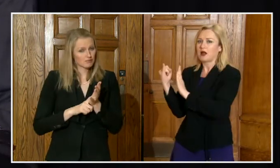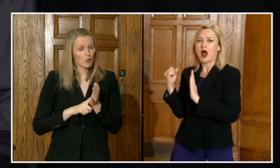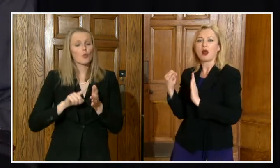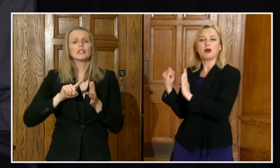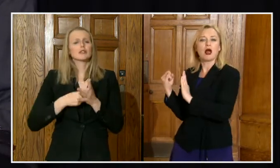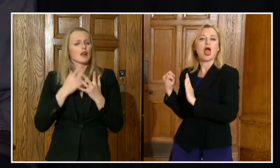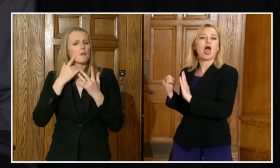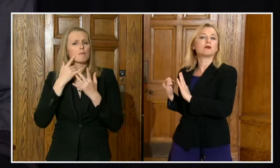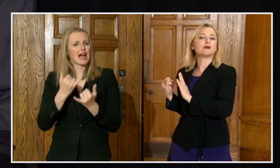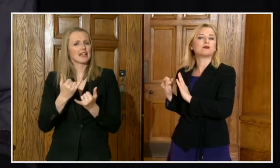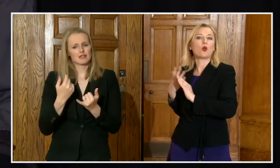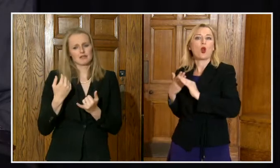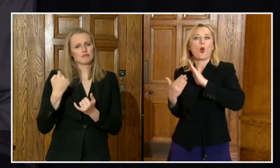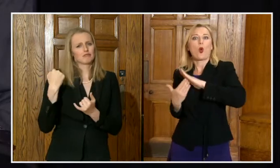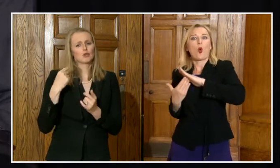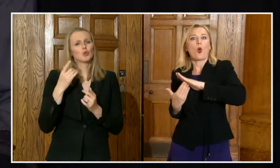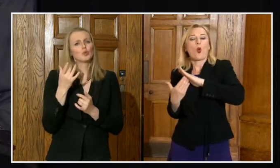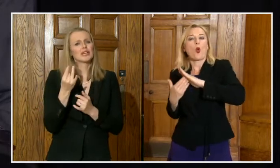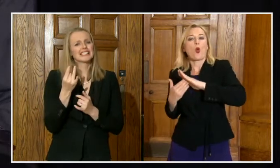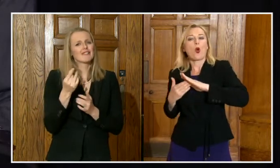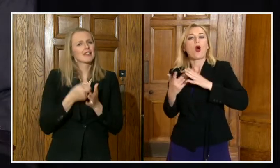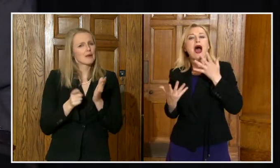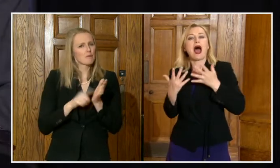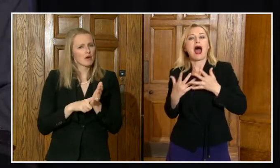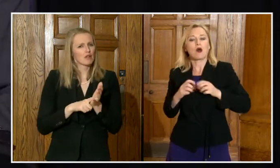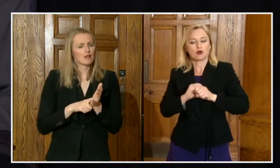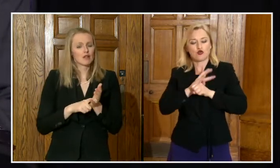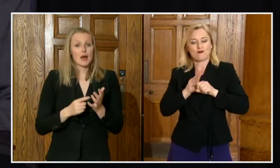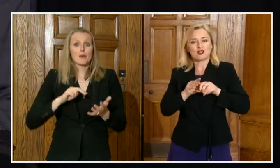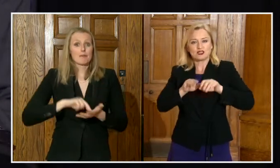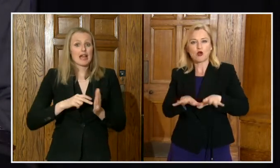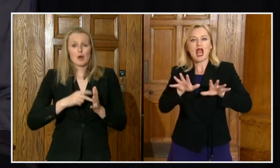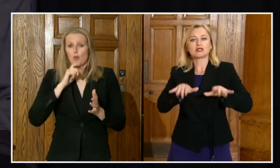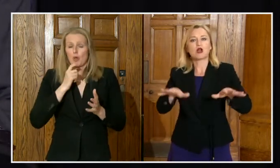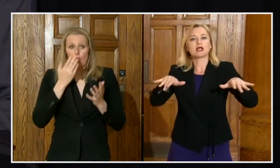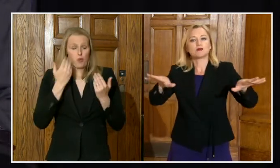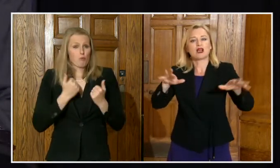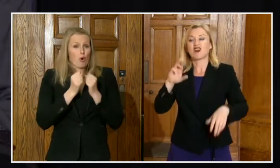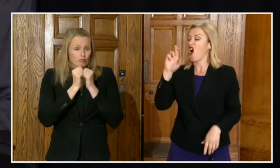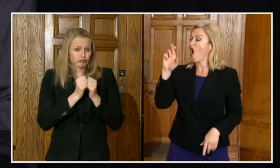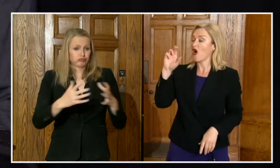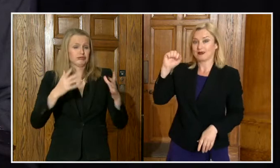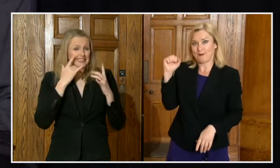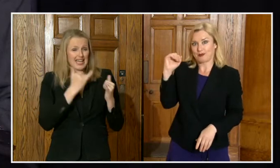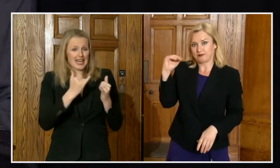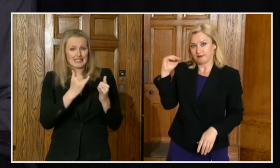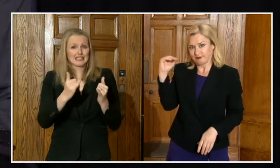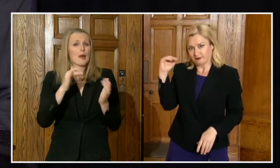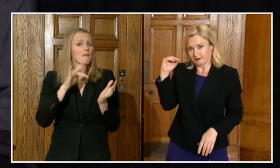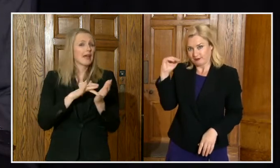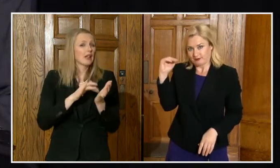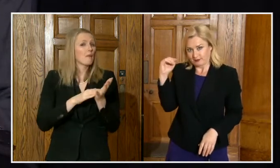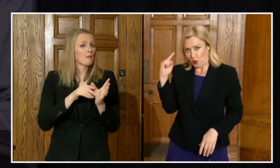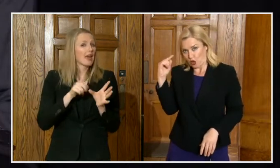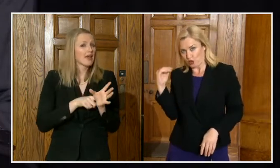pilot of that testing on the 27th of April. We have plans to scale that up further by mid-May. And indeed,